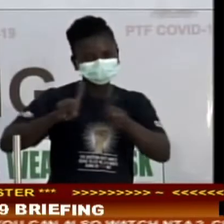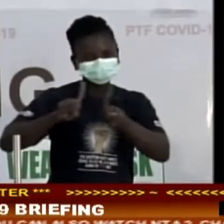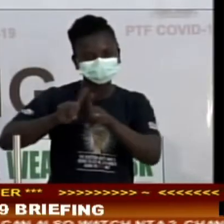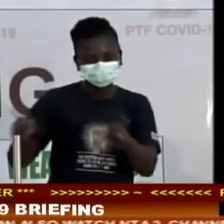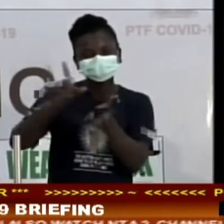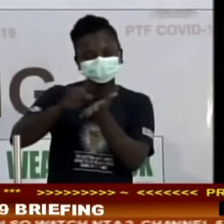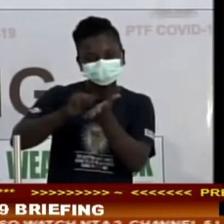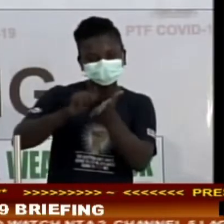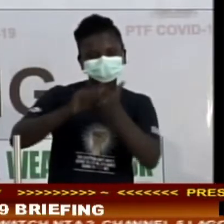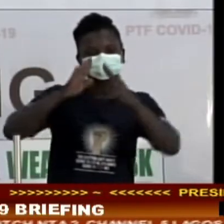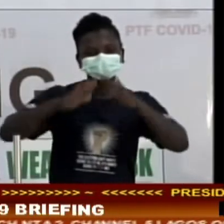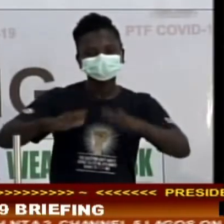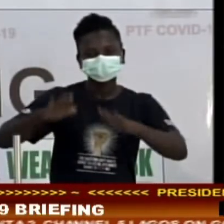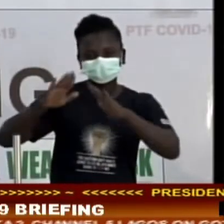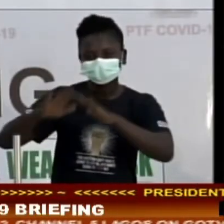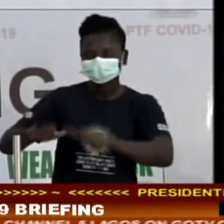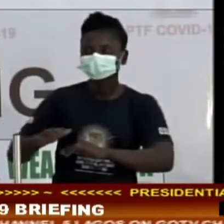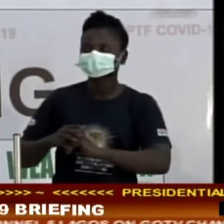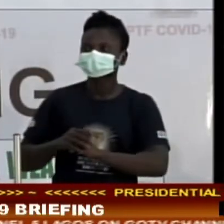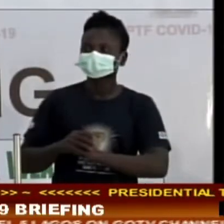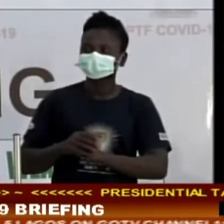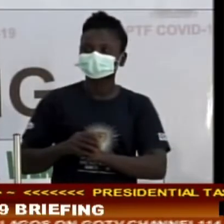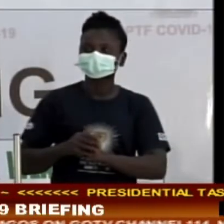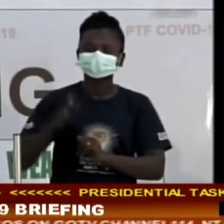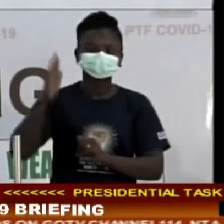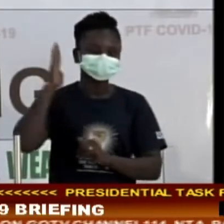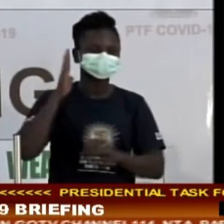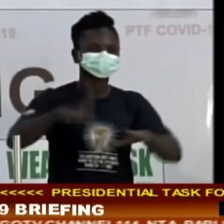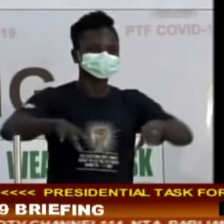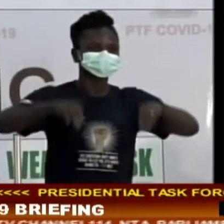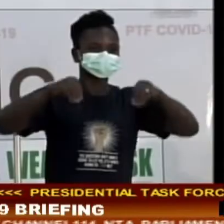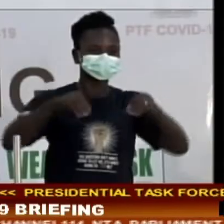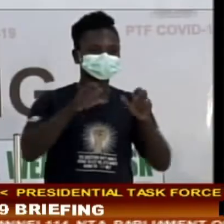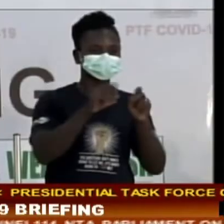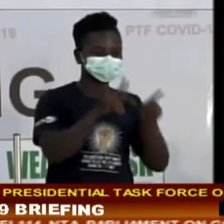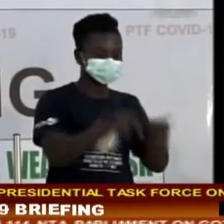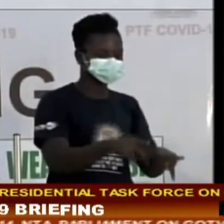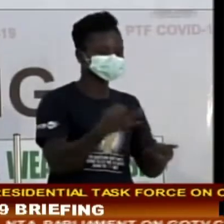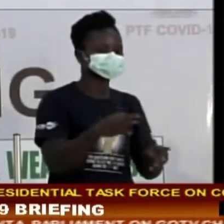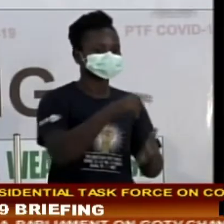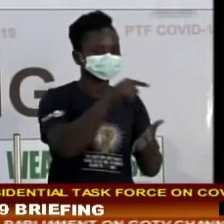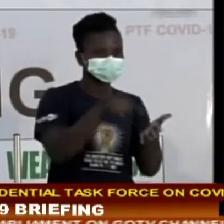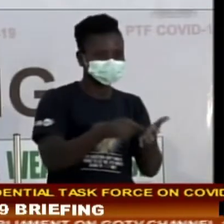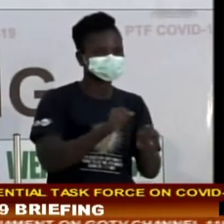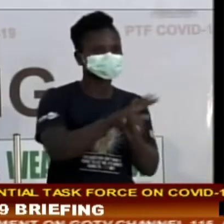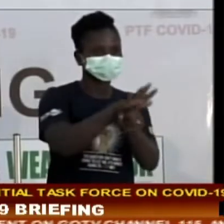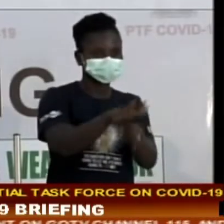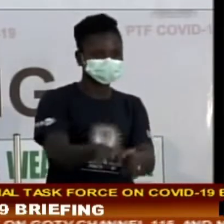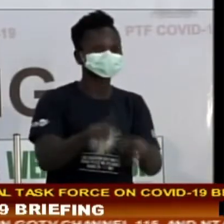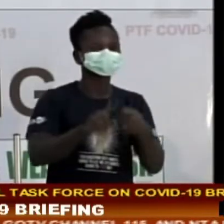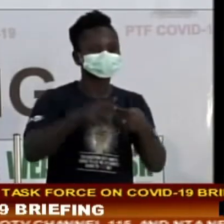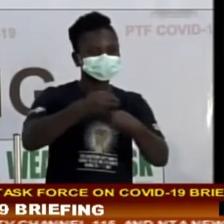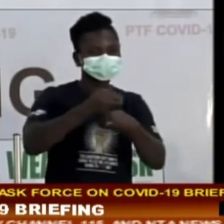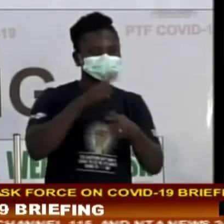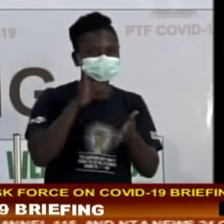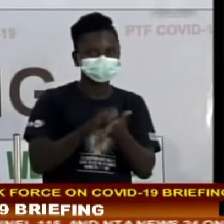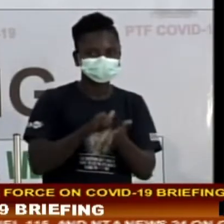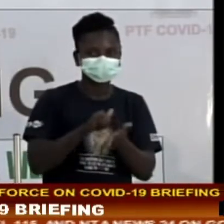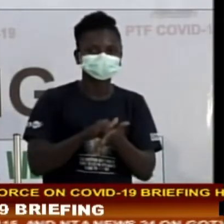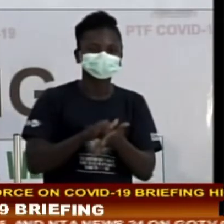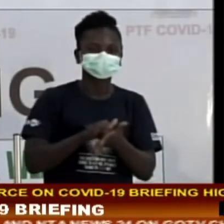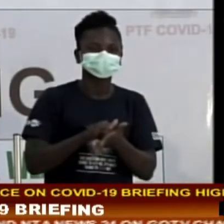houses at whatever level we take the opportunity of the pandemic to ensure that